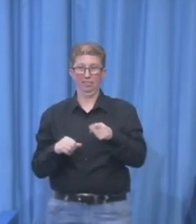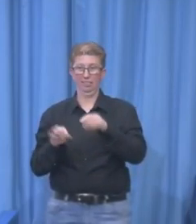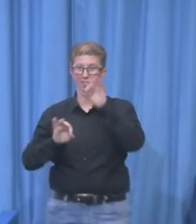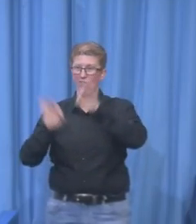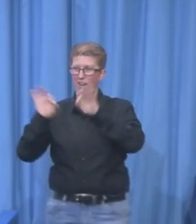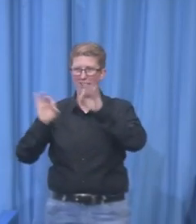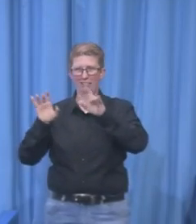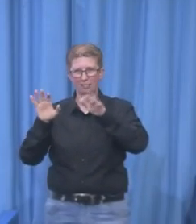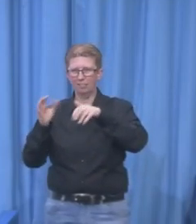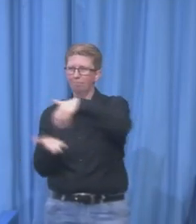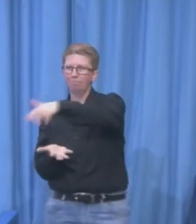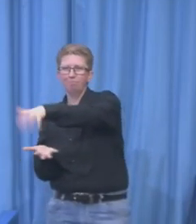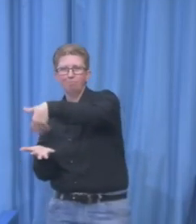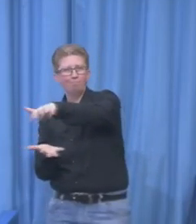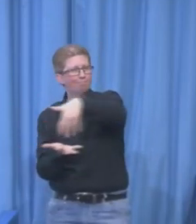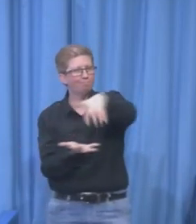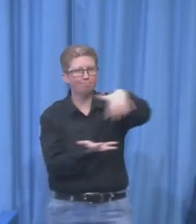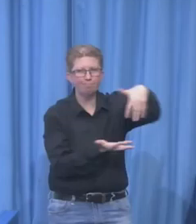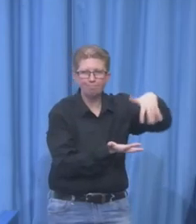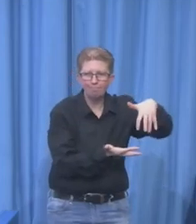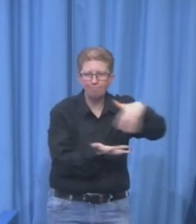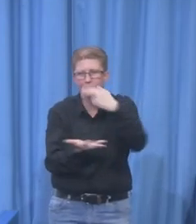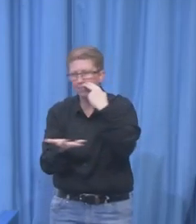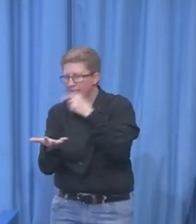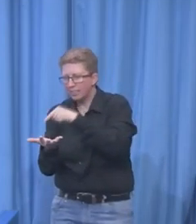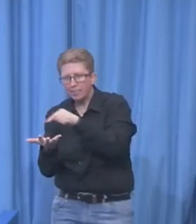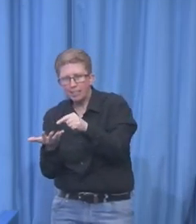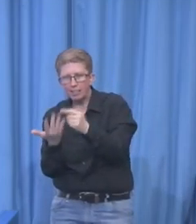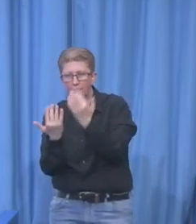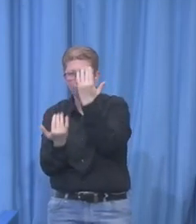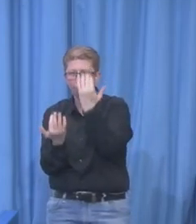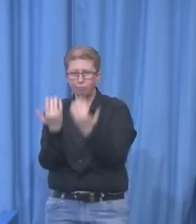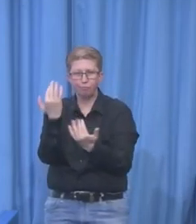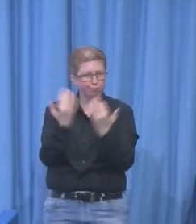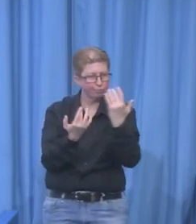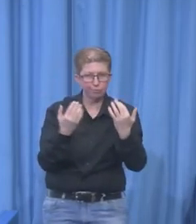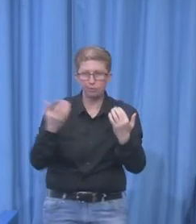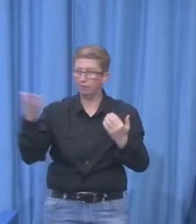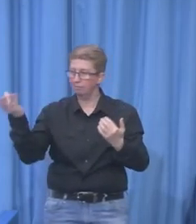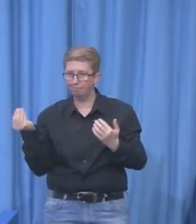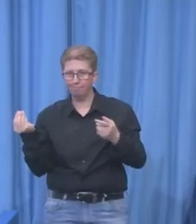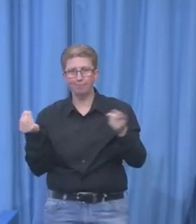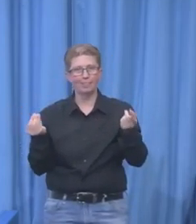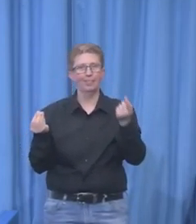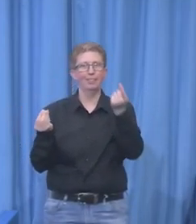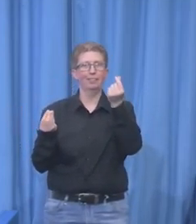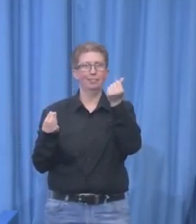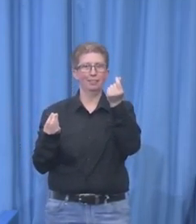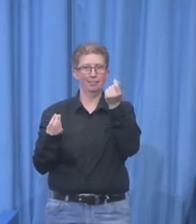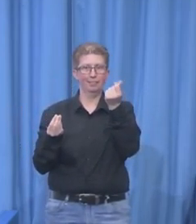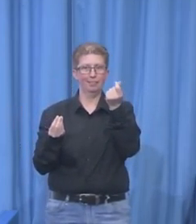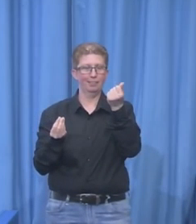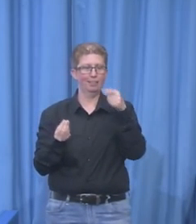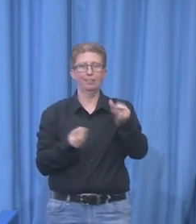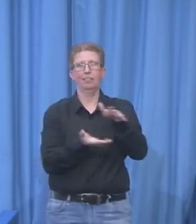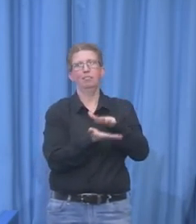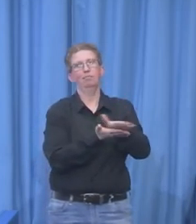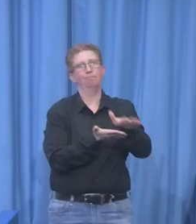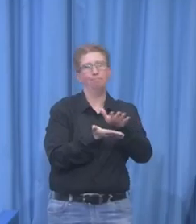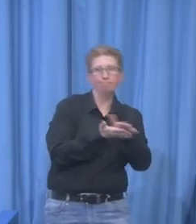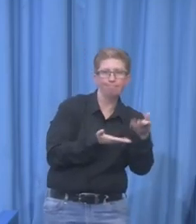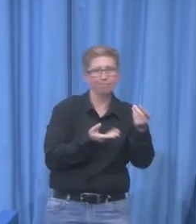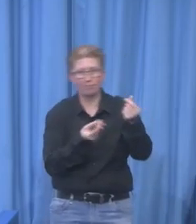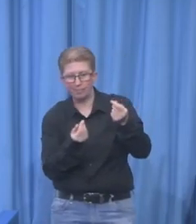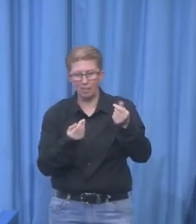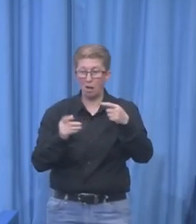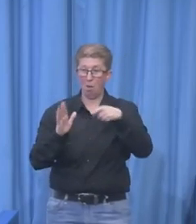up against the money that's being spent. We kick programs out if they're not meeting employment objectives, because